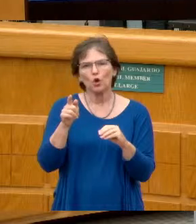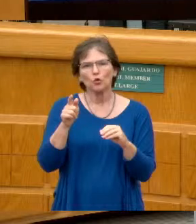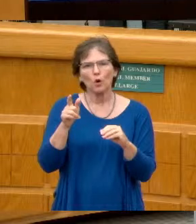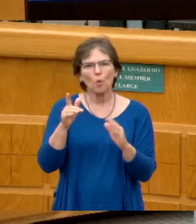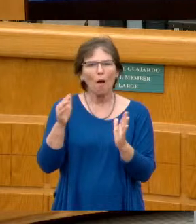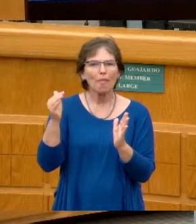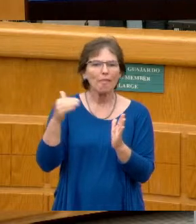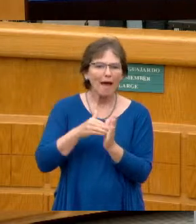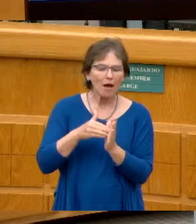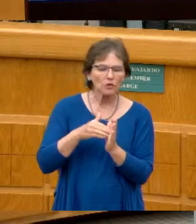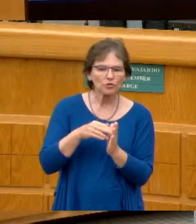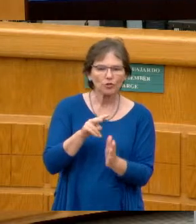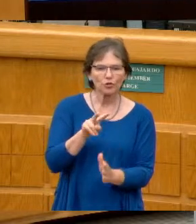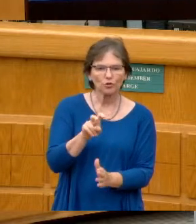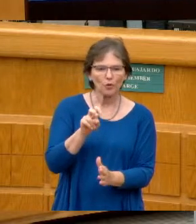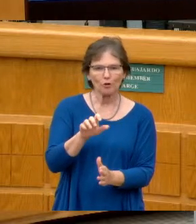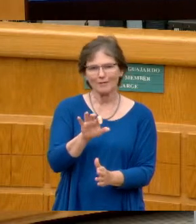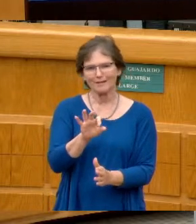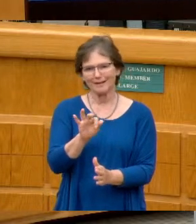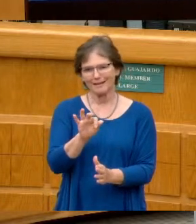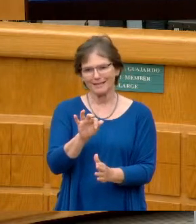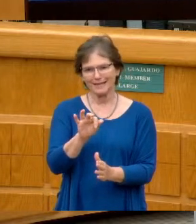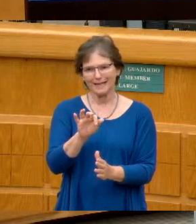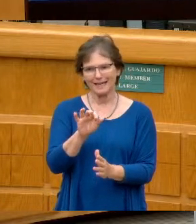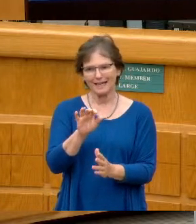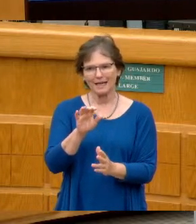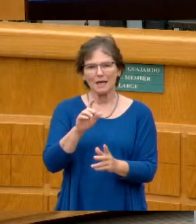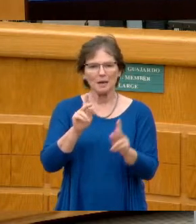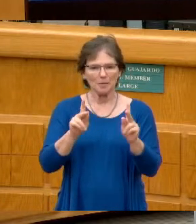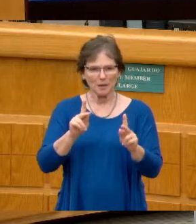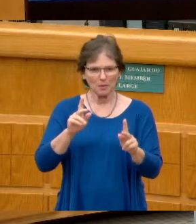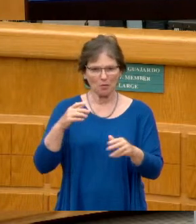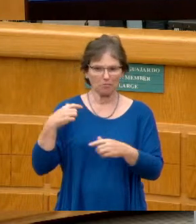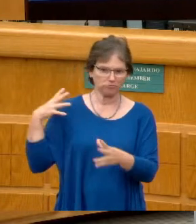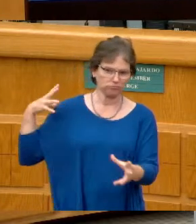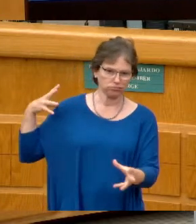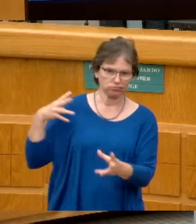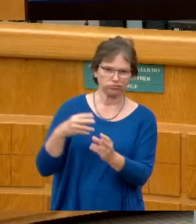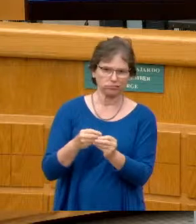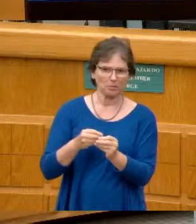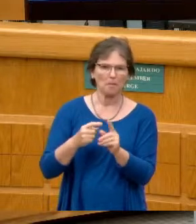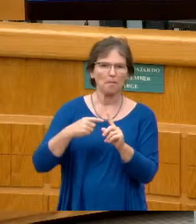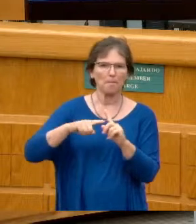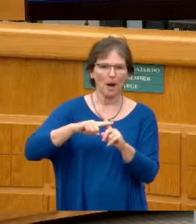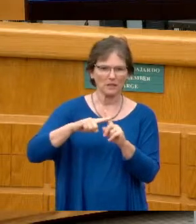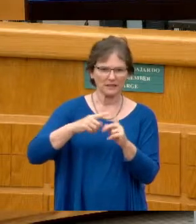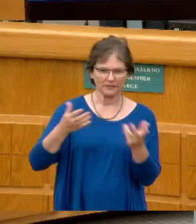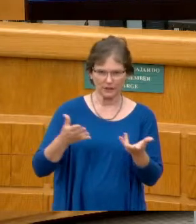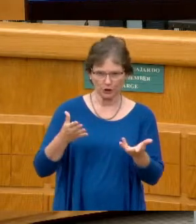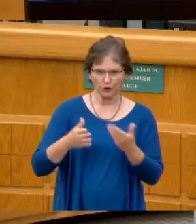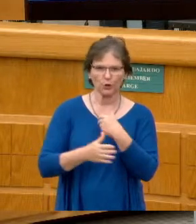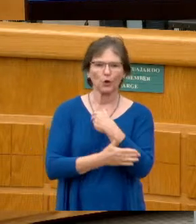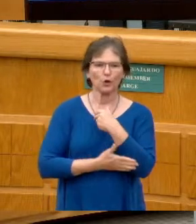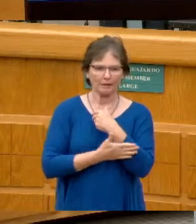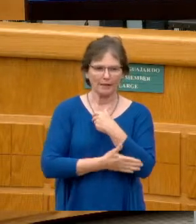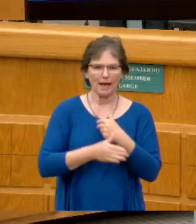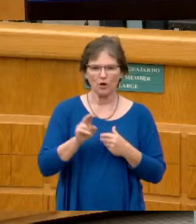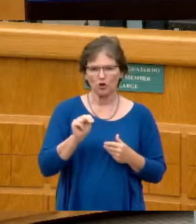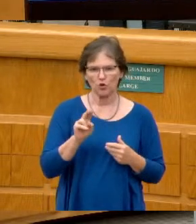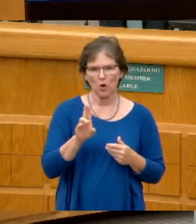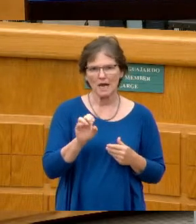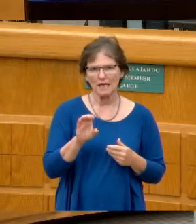that we were talking about from October 21st. So we'll talk more about that. Next slide,